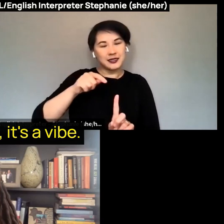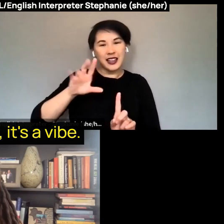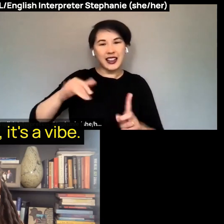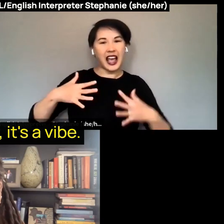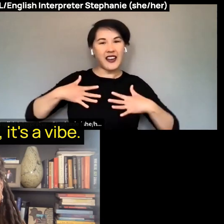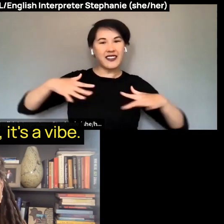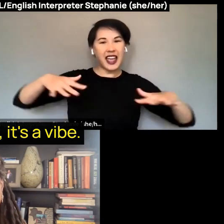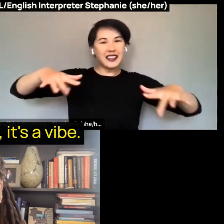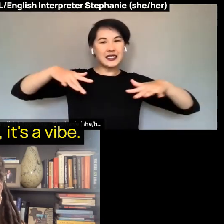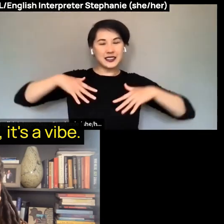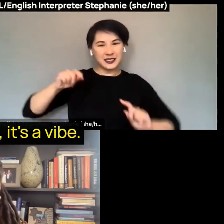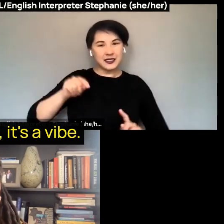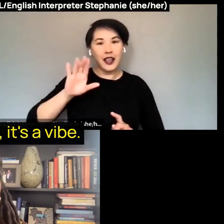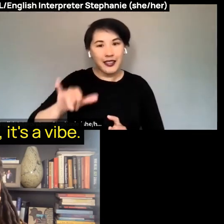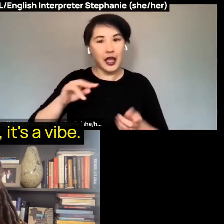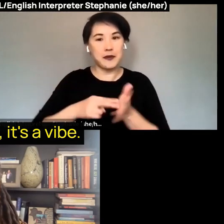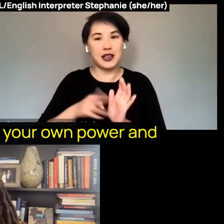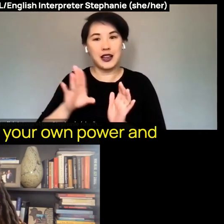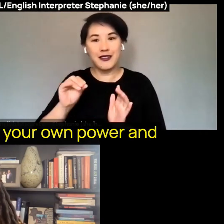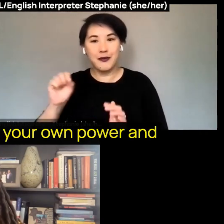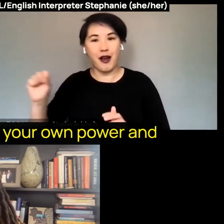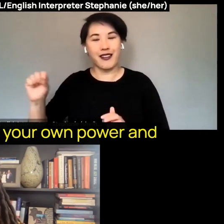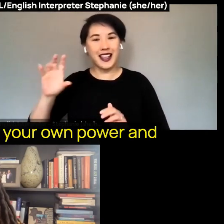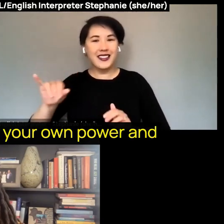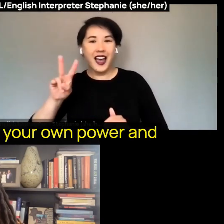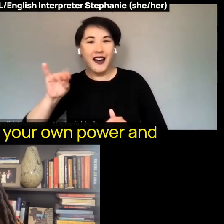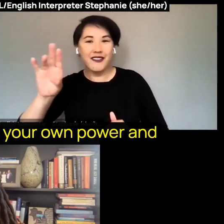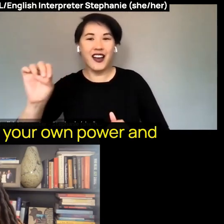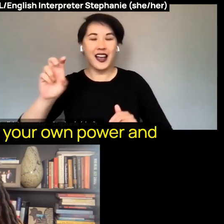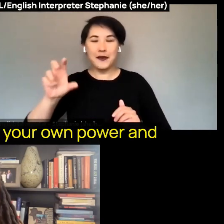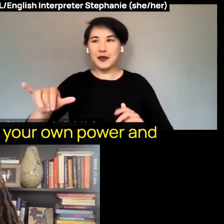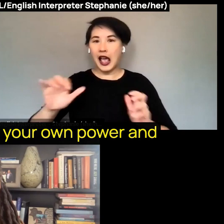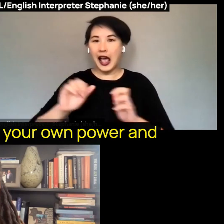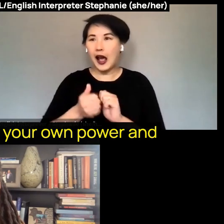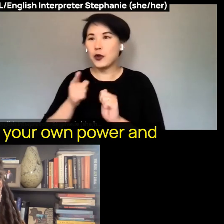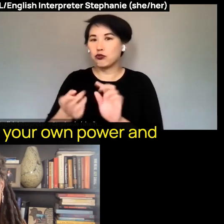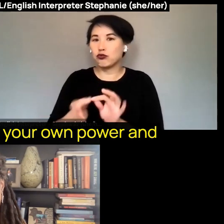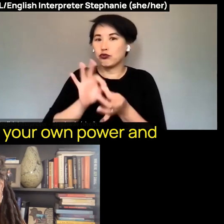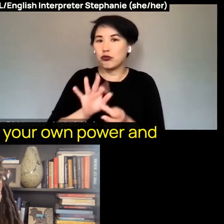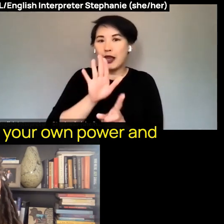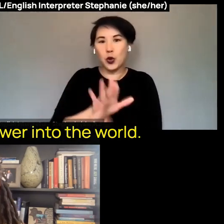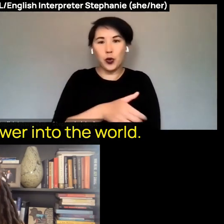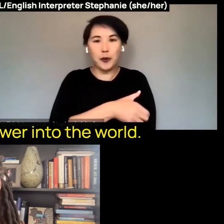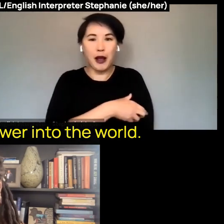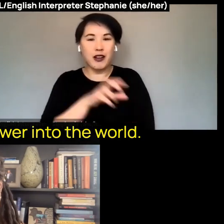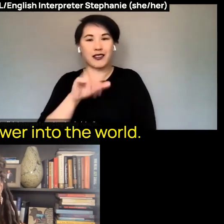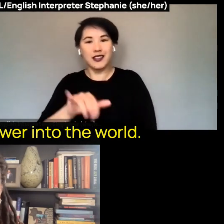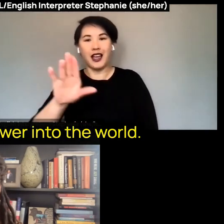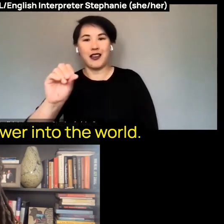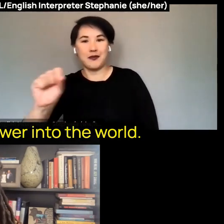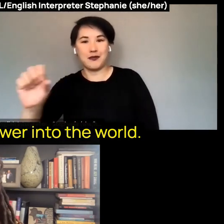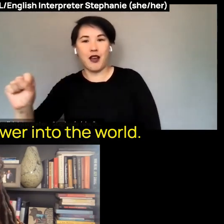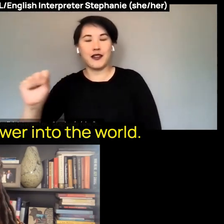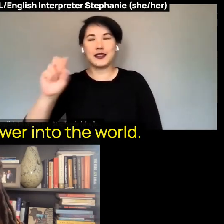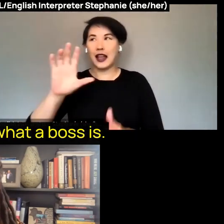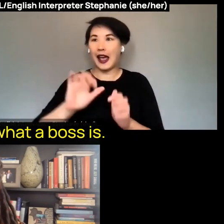essence. It's a vibe. It's how you interpret it, your own power, and how you exude that power into